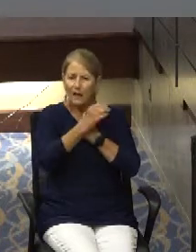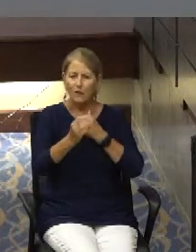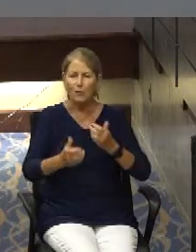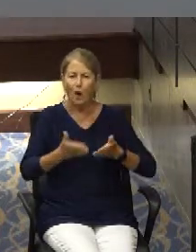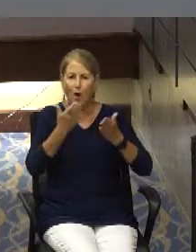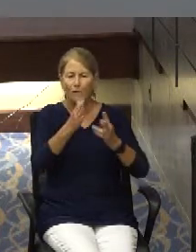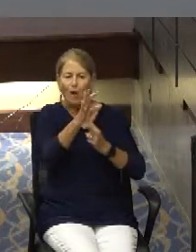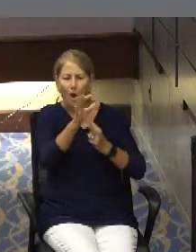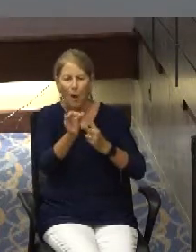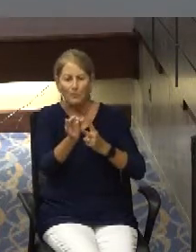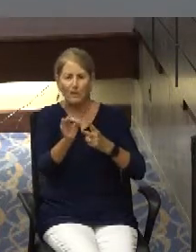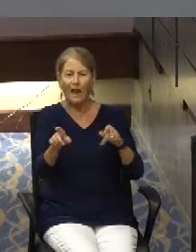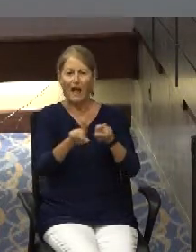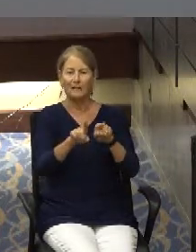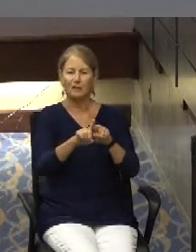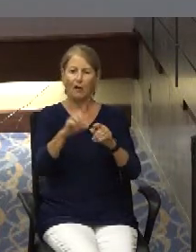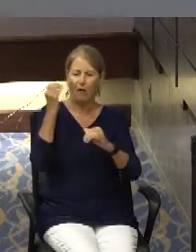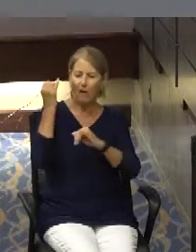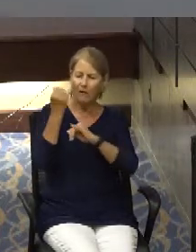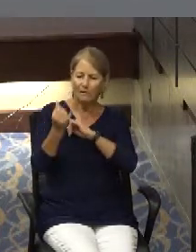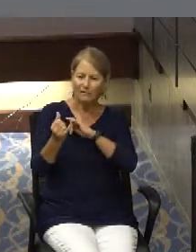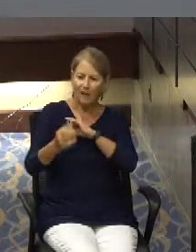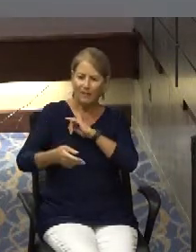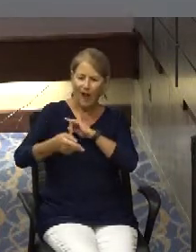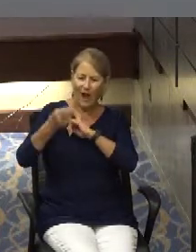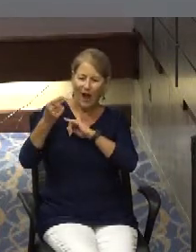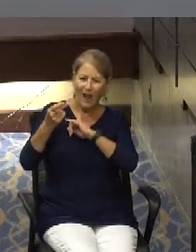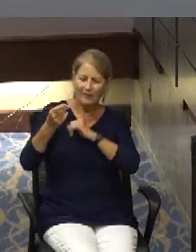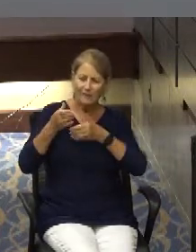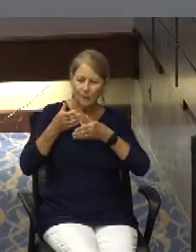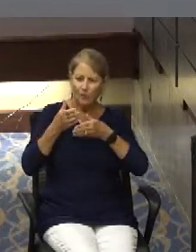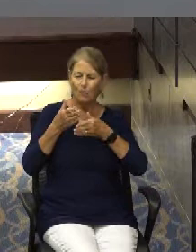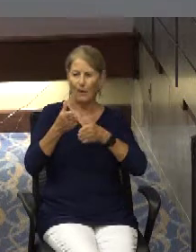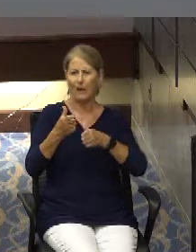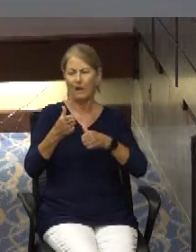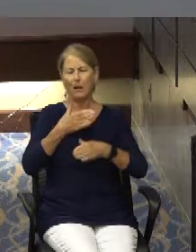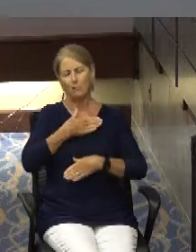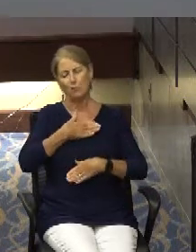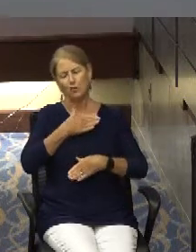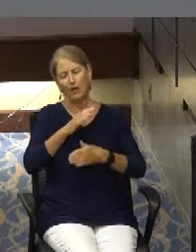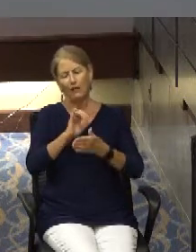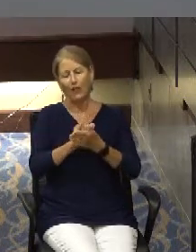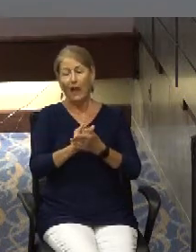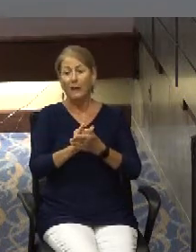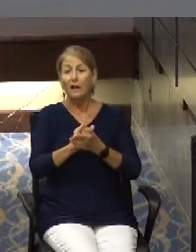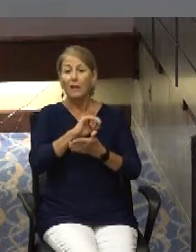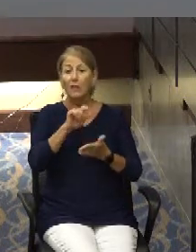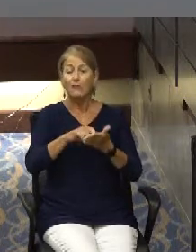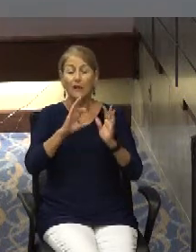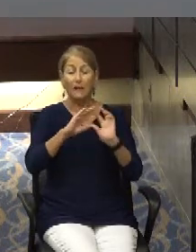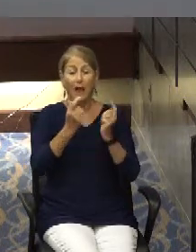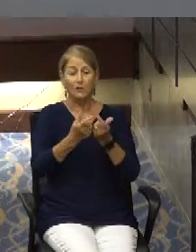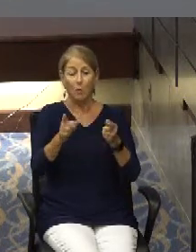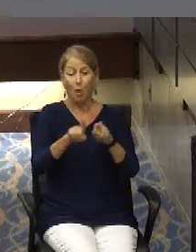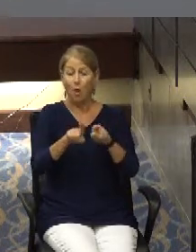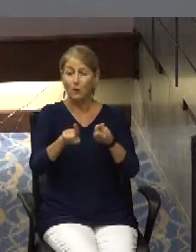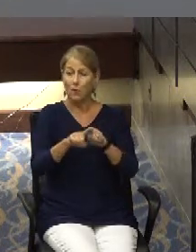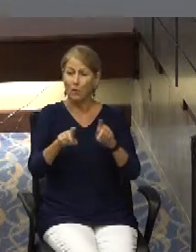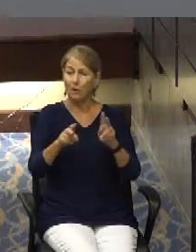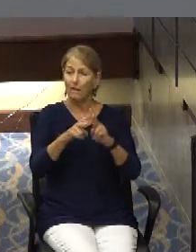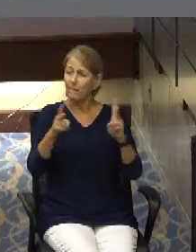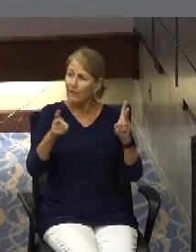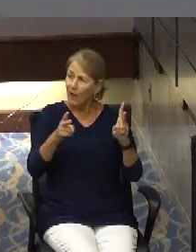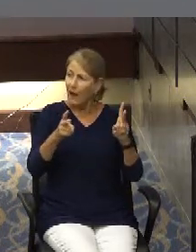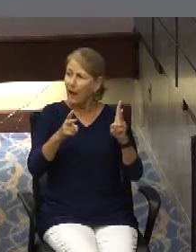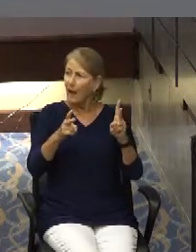ultimate, the highest bar that you can clear, and I appreciate that. This council has also been very ambitious, and we've got